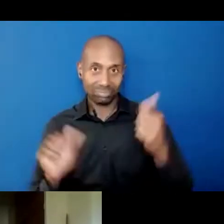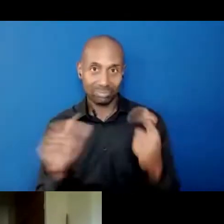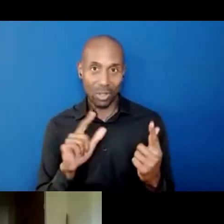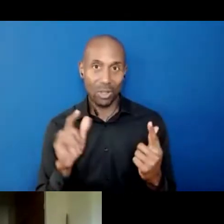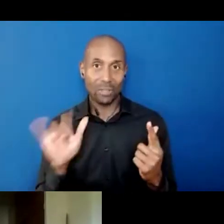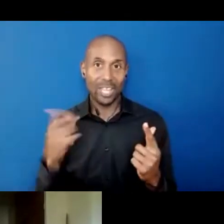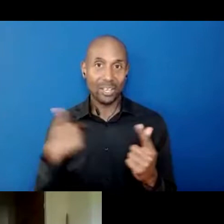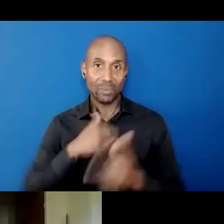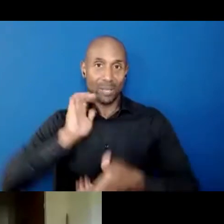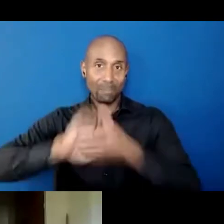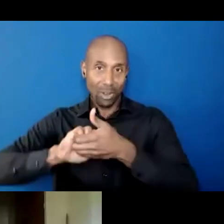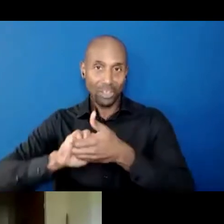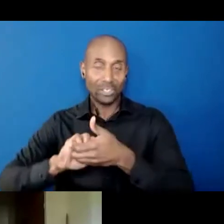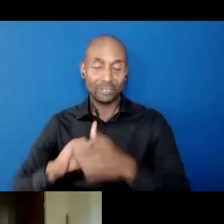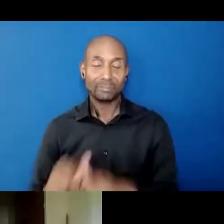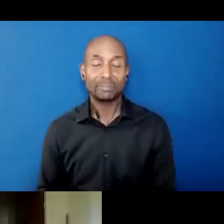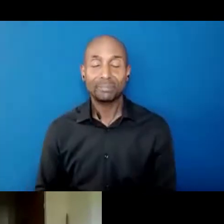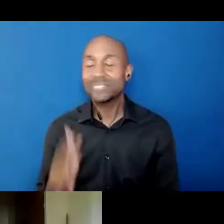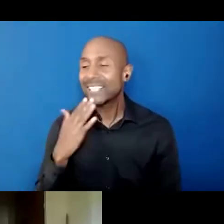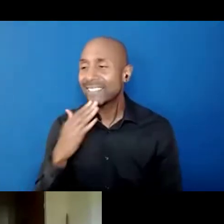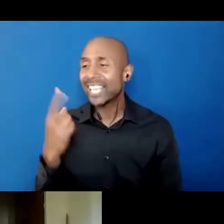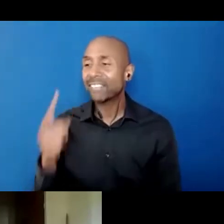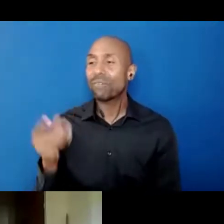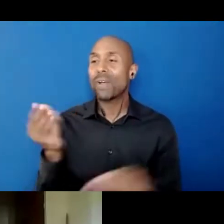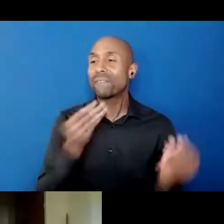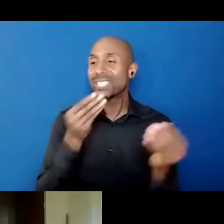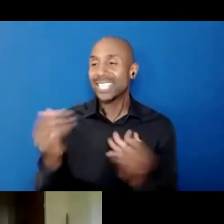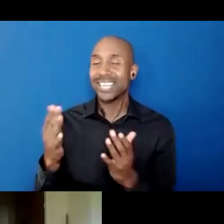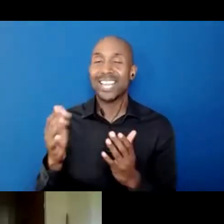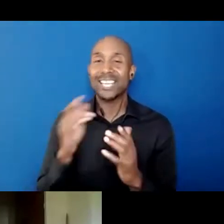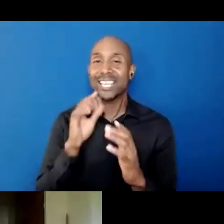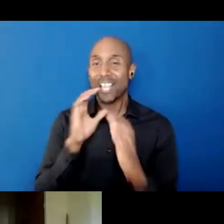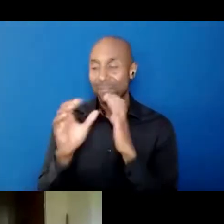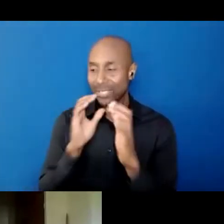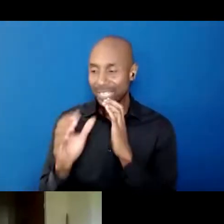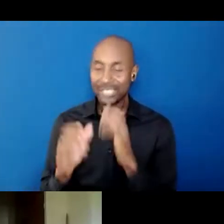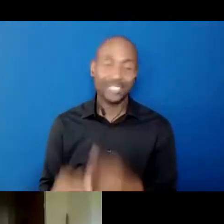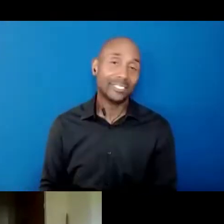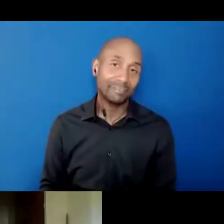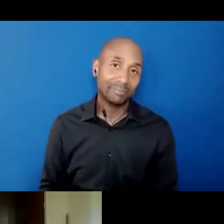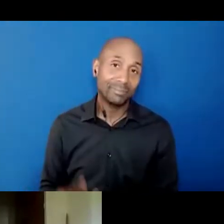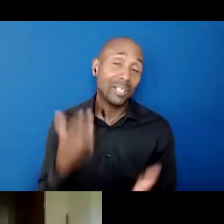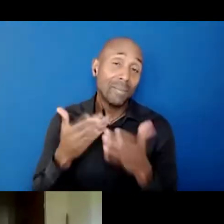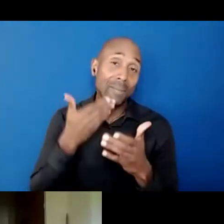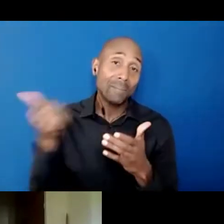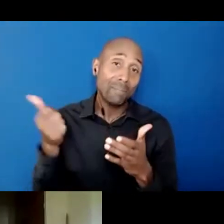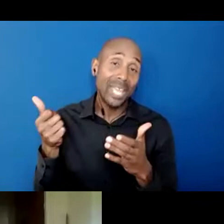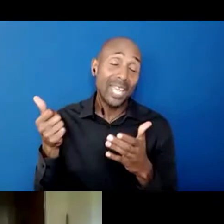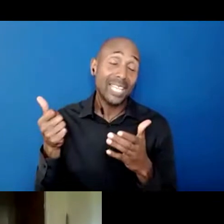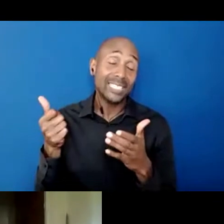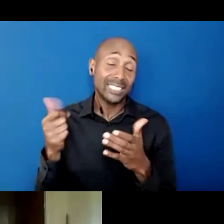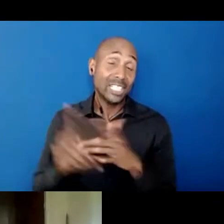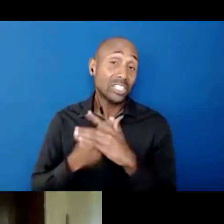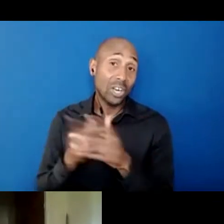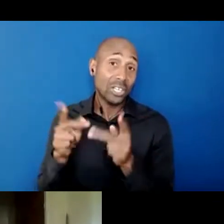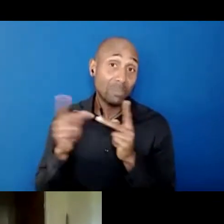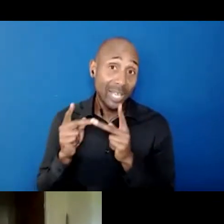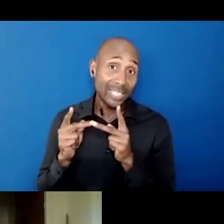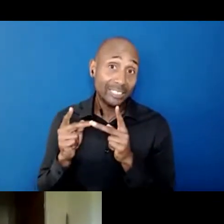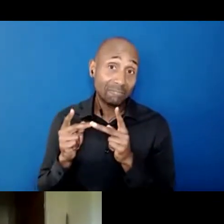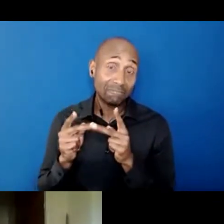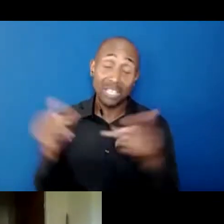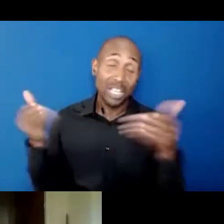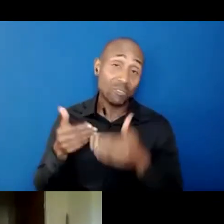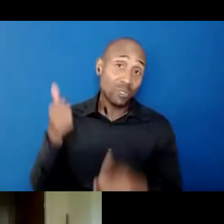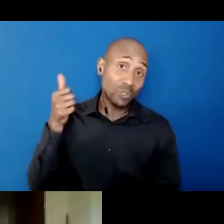going to have. And based on what I just mentioned about your role, maybe the best place to start is an introduction